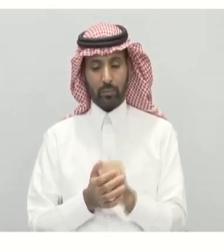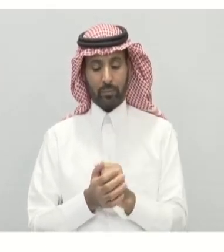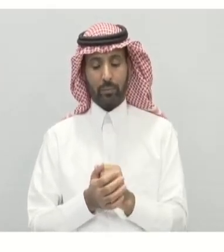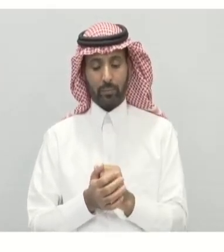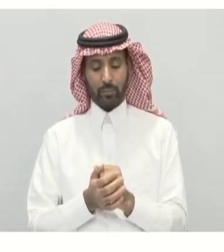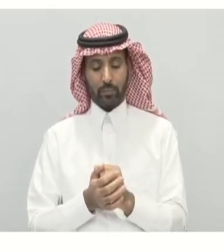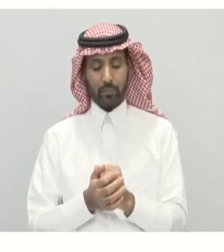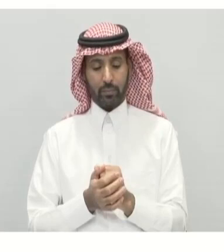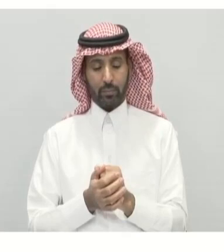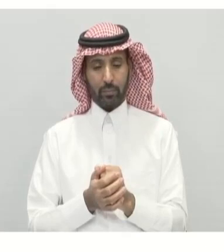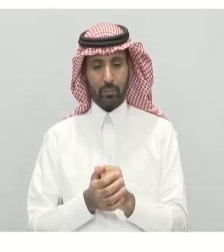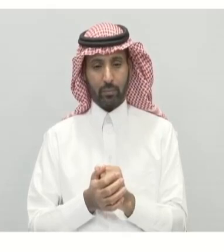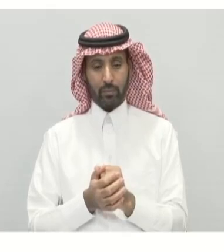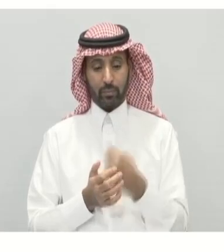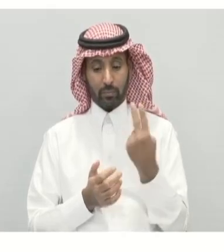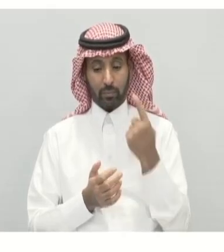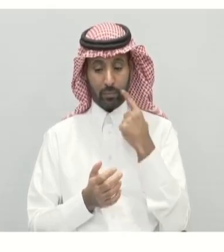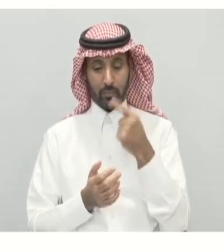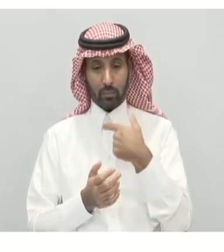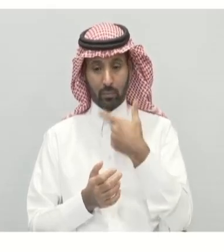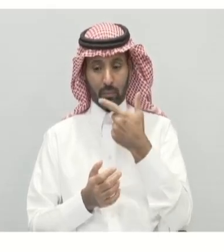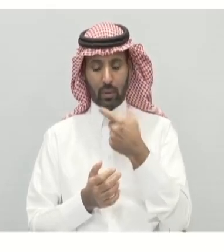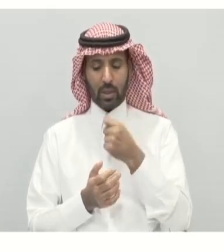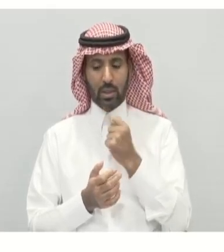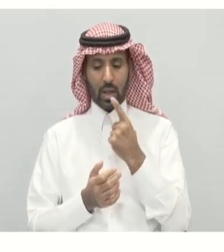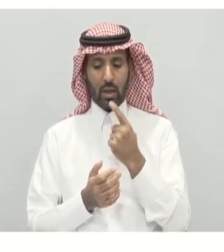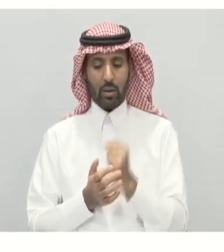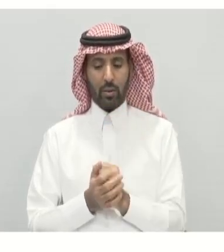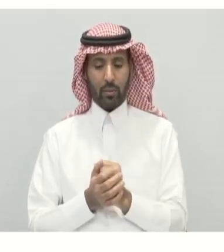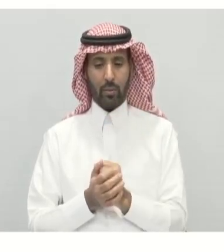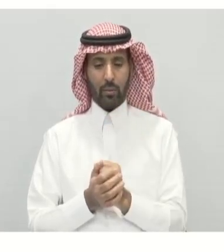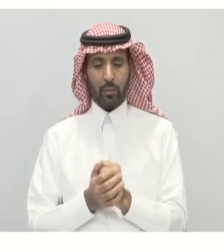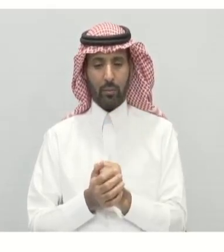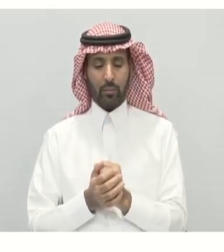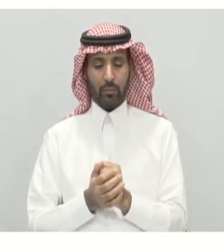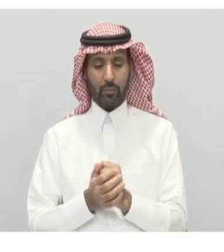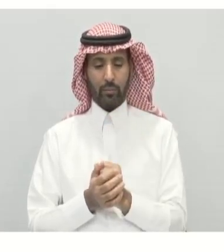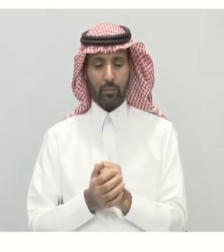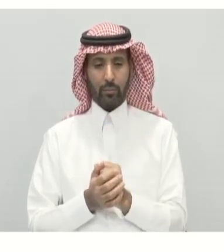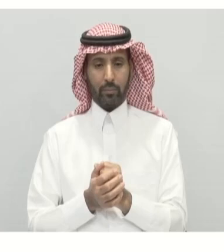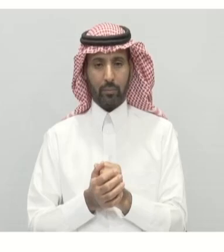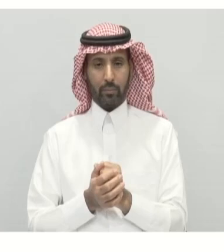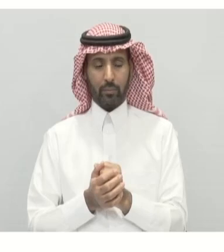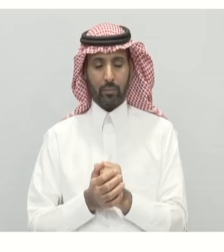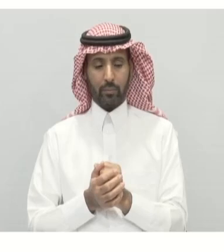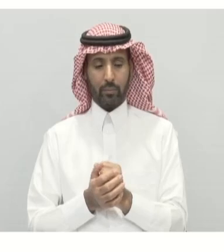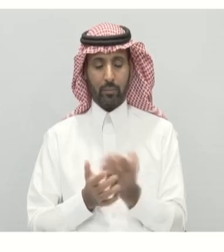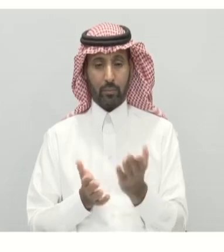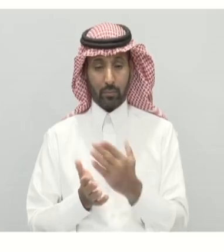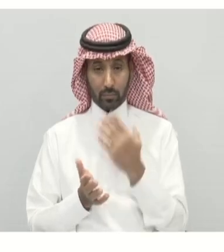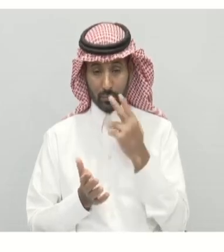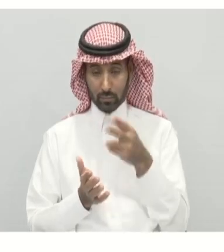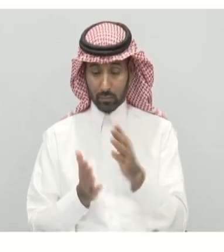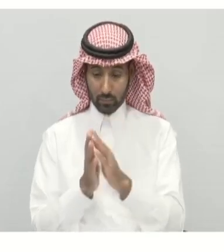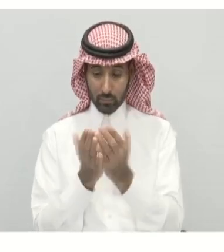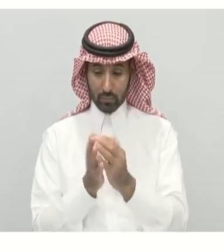with. The second one is going to be higher, or the last part is higher, or much more stressed. Now, in your